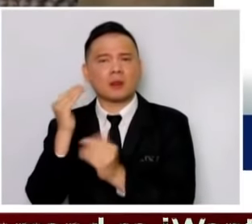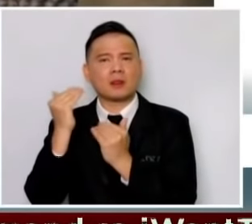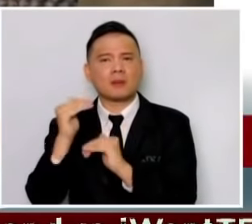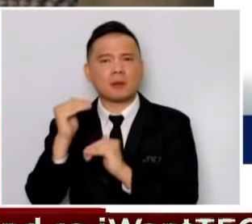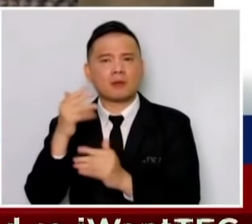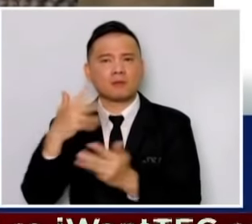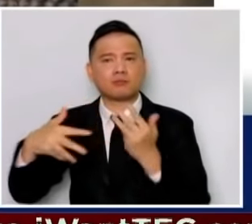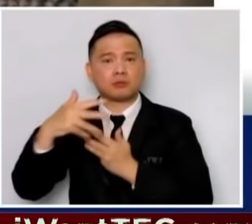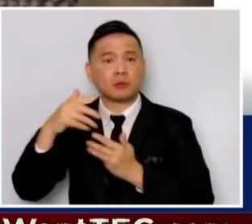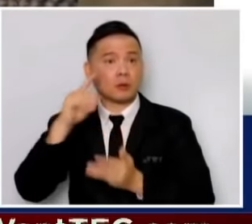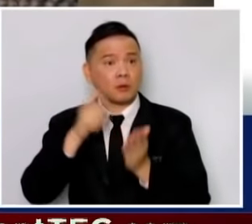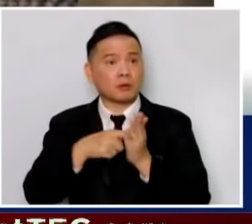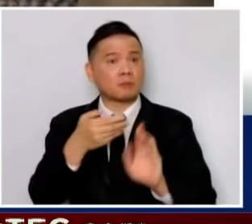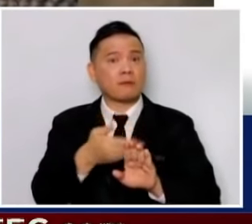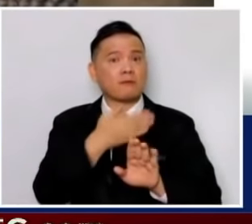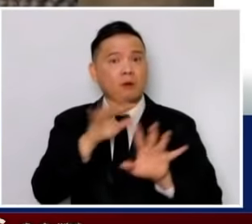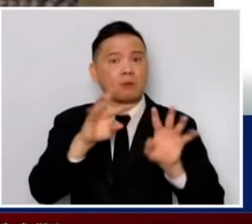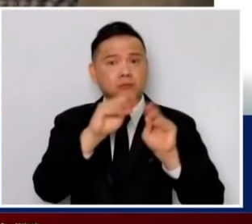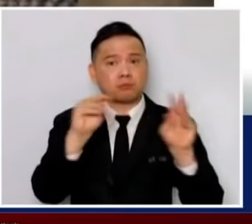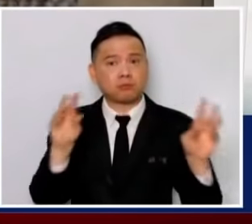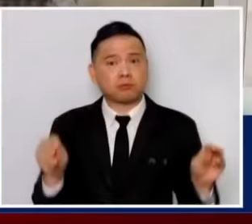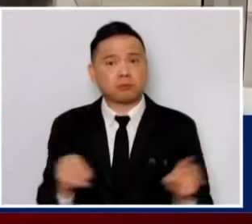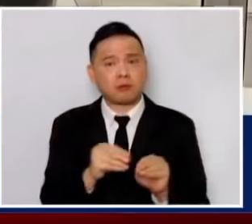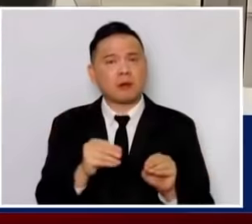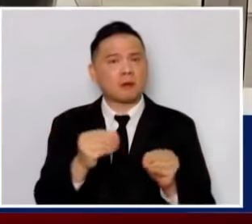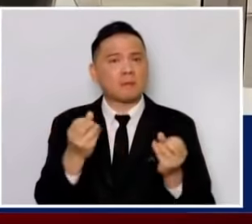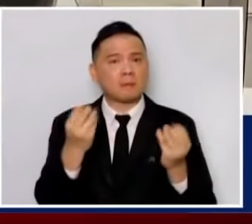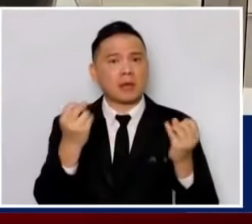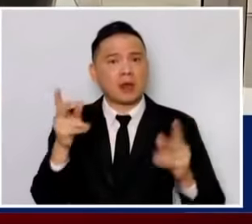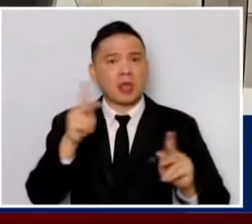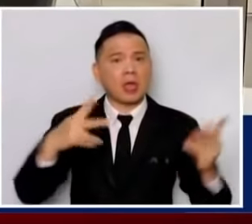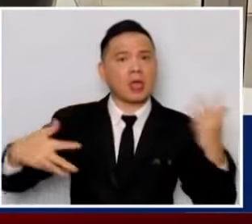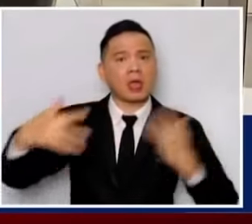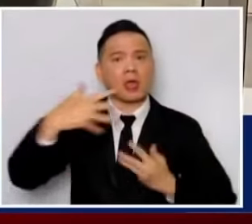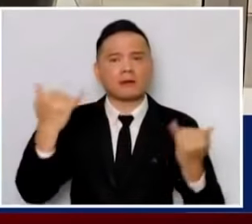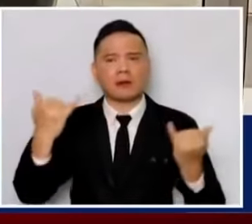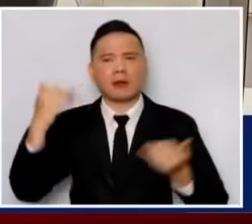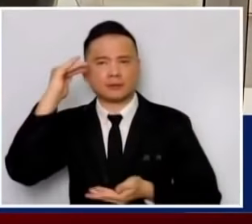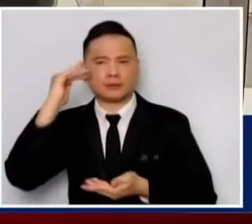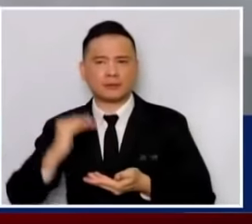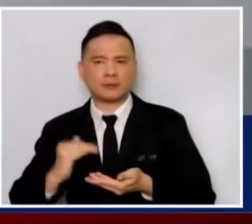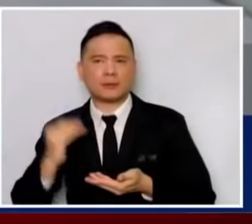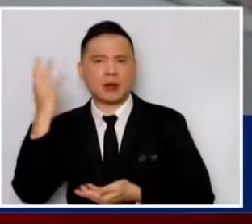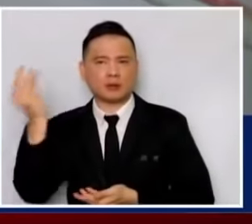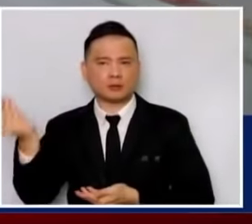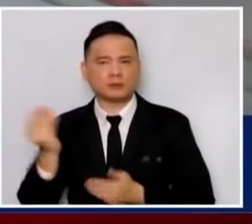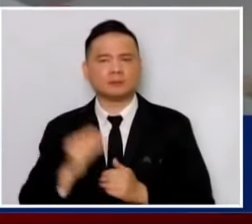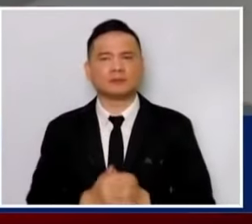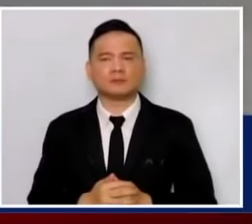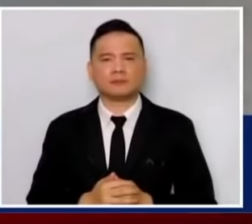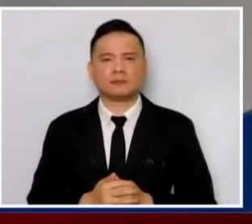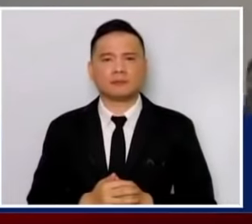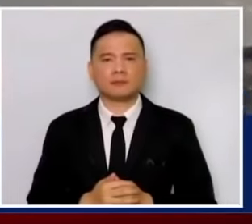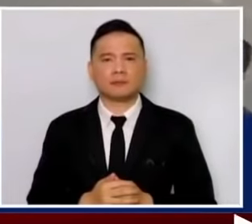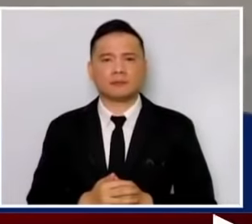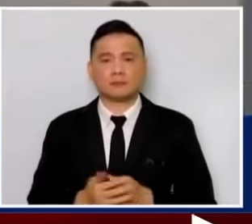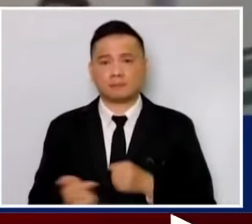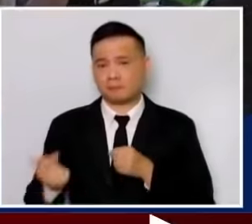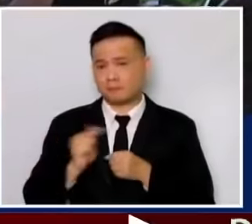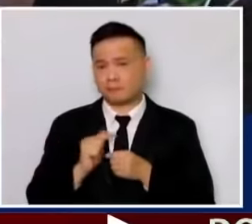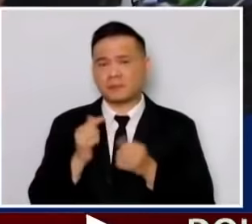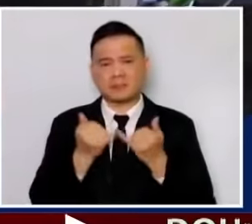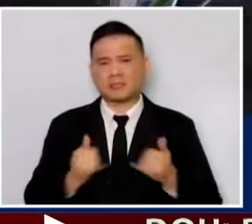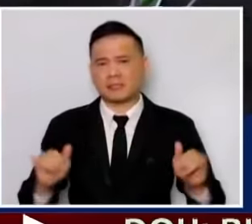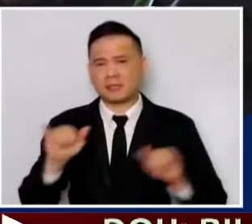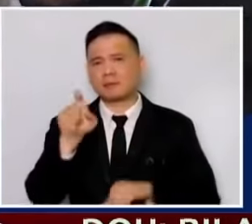high. Mobility in this first quarter will go down. Pero aminado si Concepcion na kailangan maghigpit kung may posibilidad na